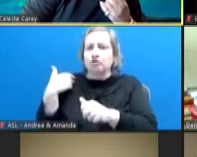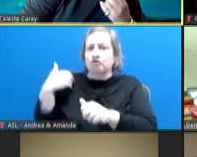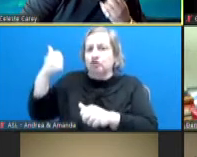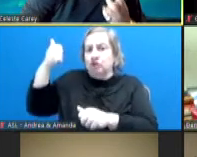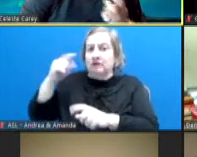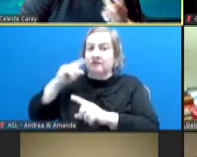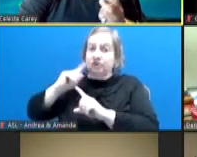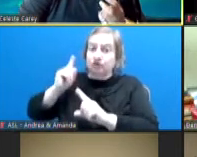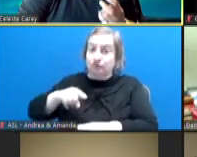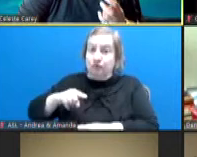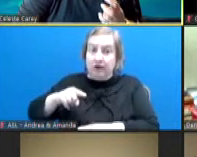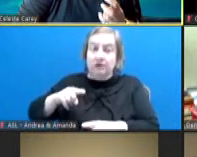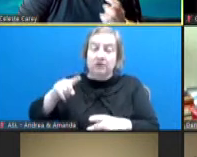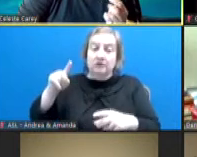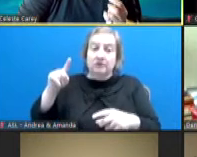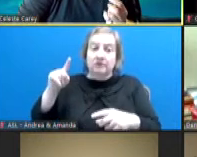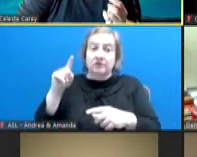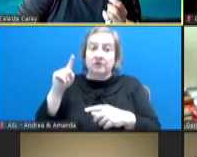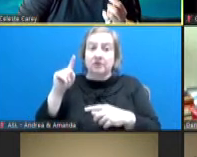directives